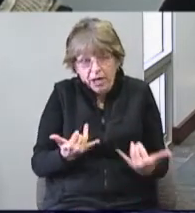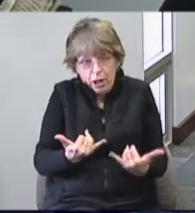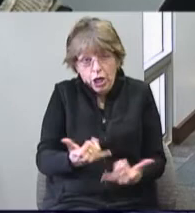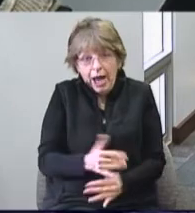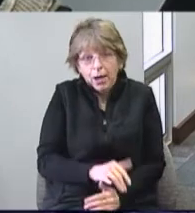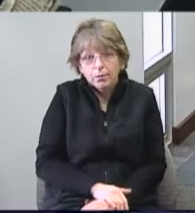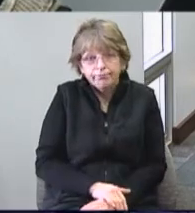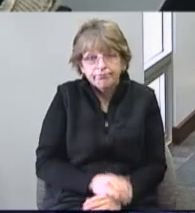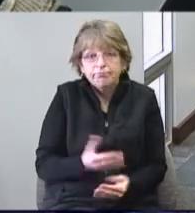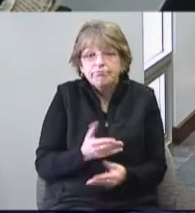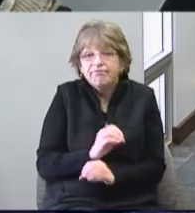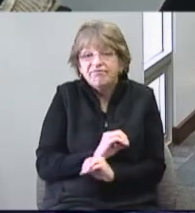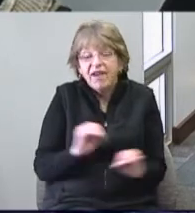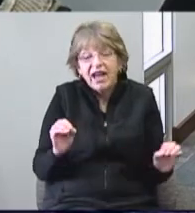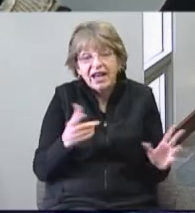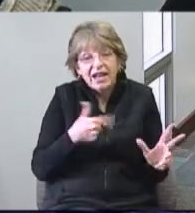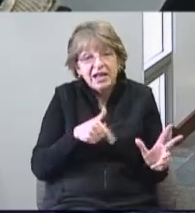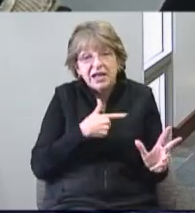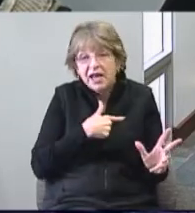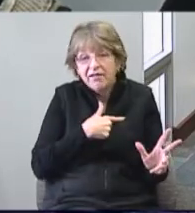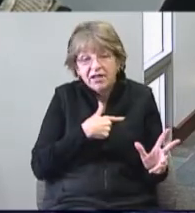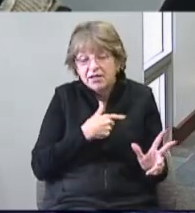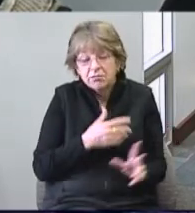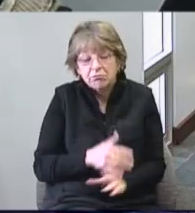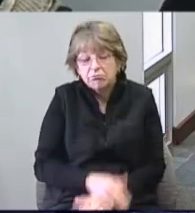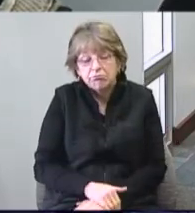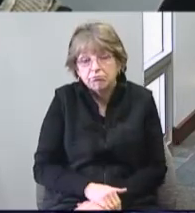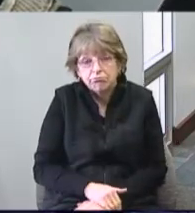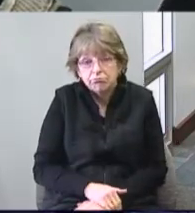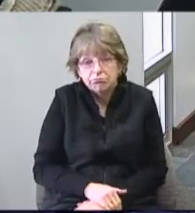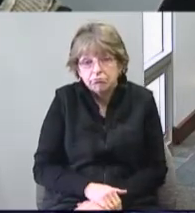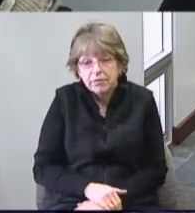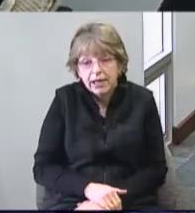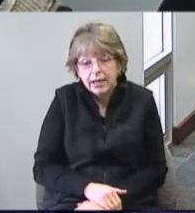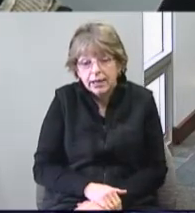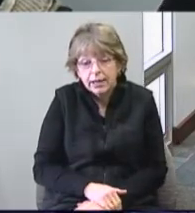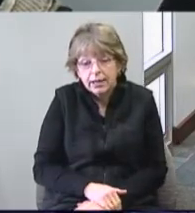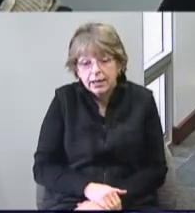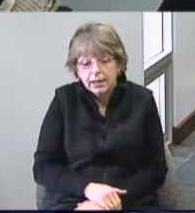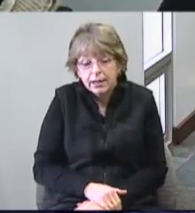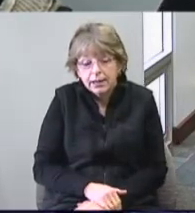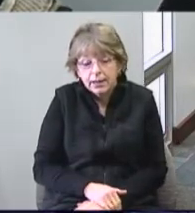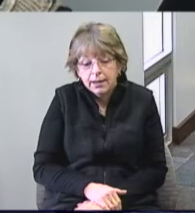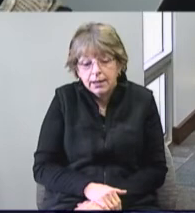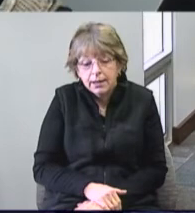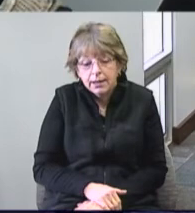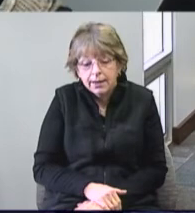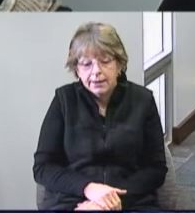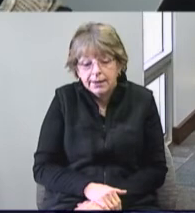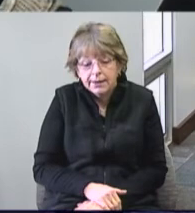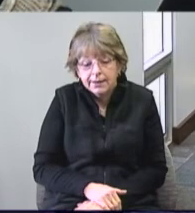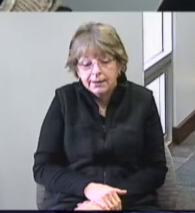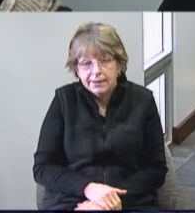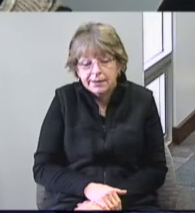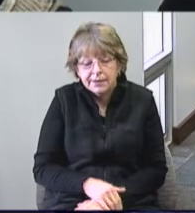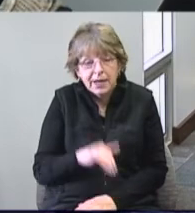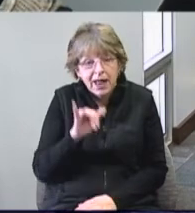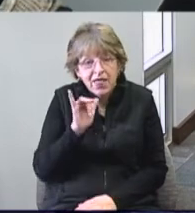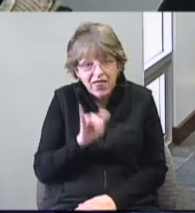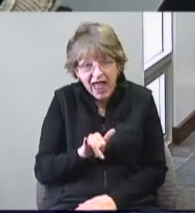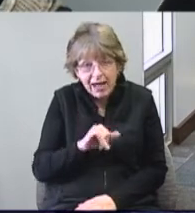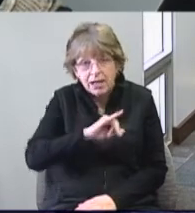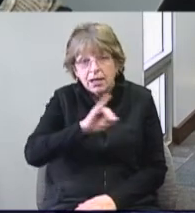None of us. At any stage of these proceedings. That's just